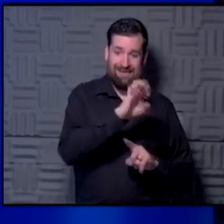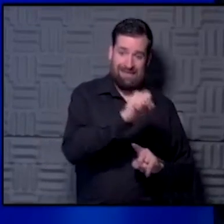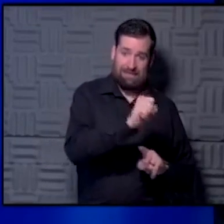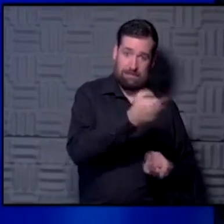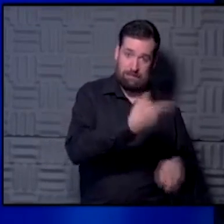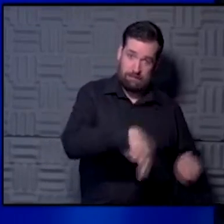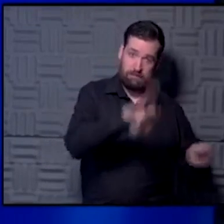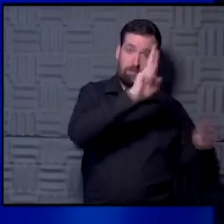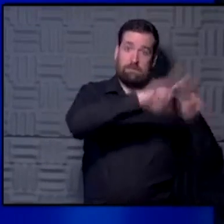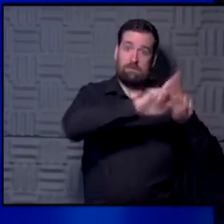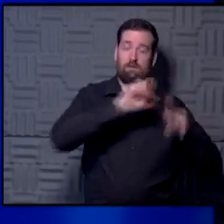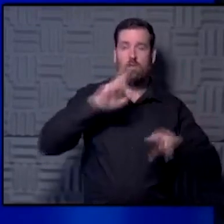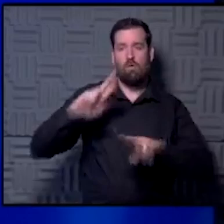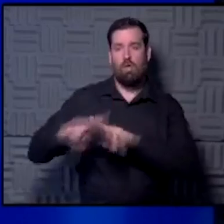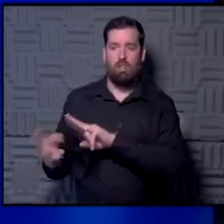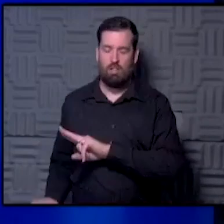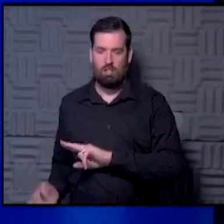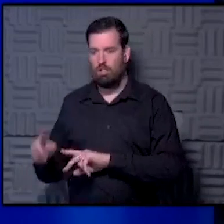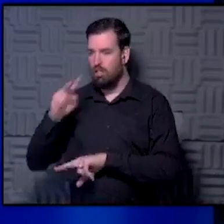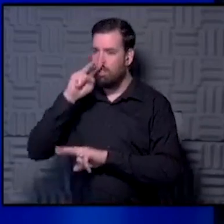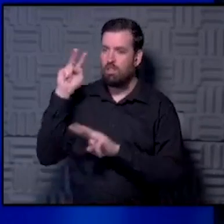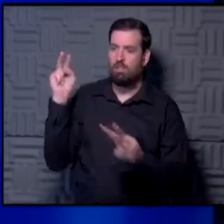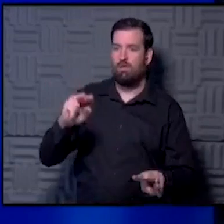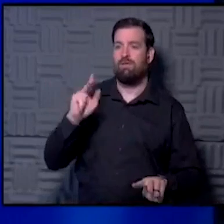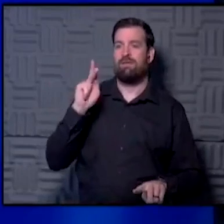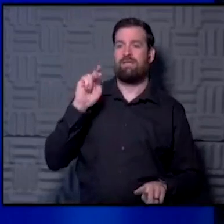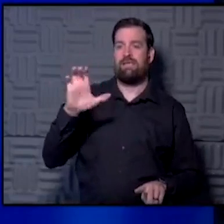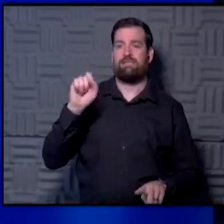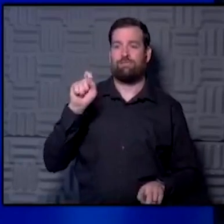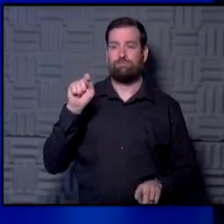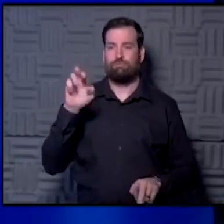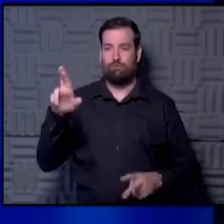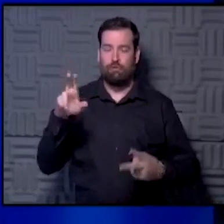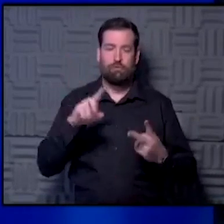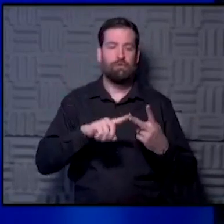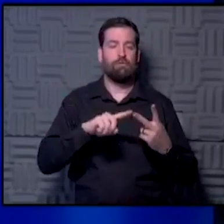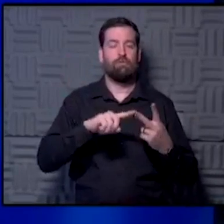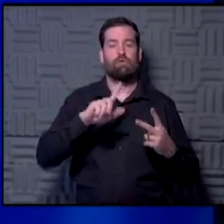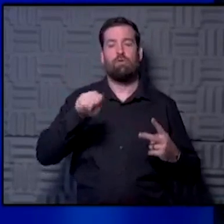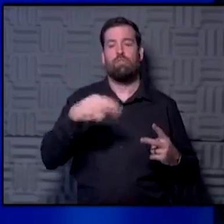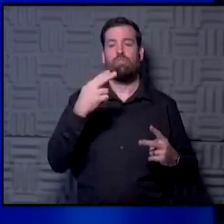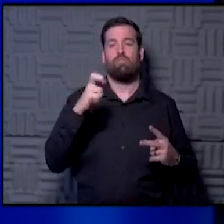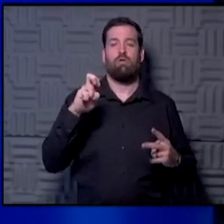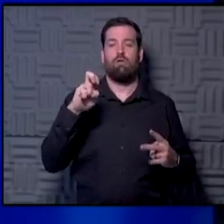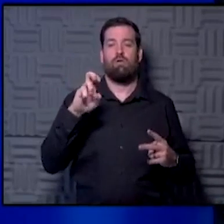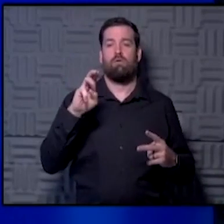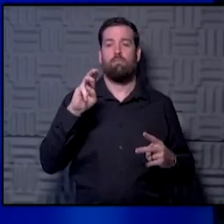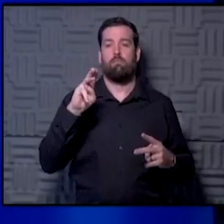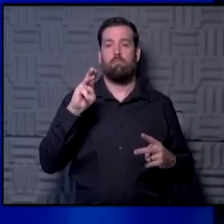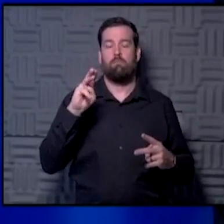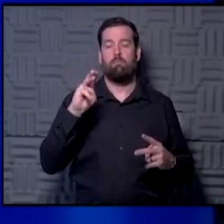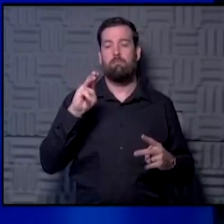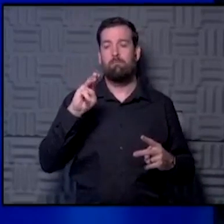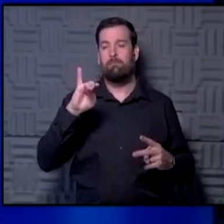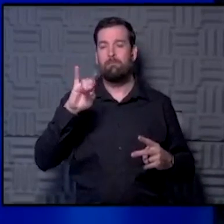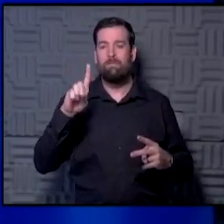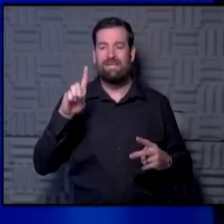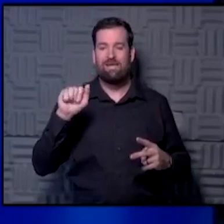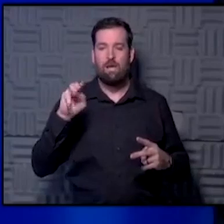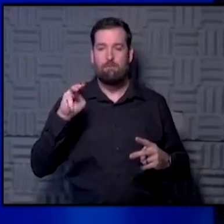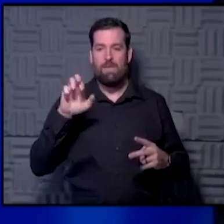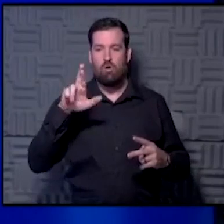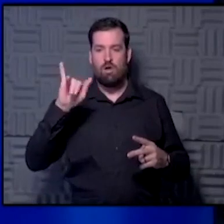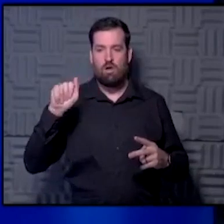or falling? She checked the Kansas City Star, and then she checked the MARC, Mid-America Regional Council site on the same